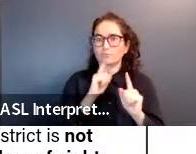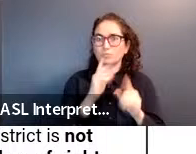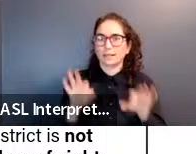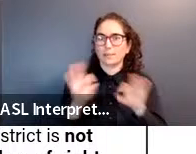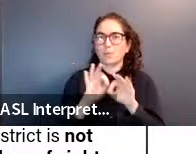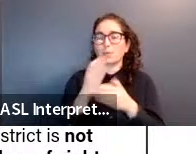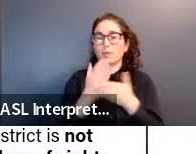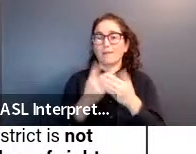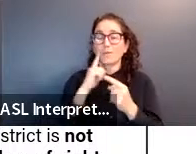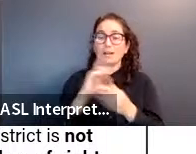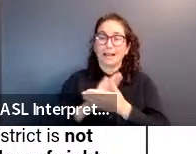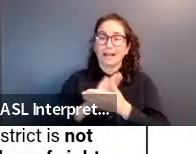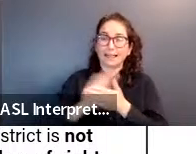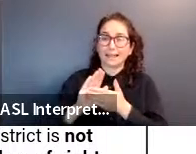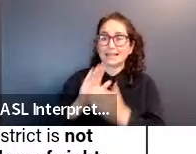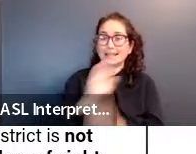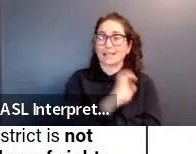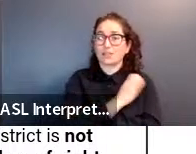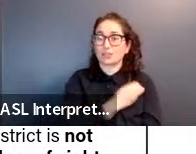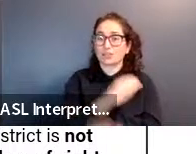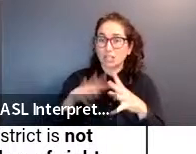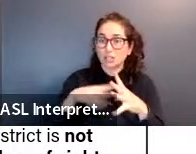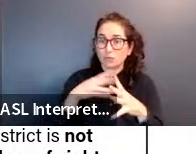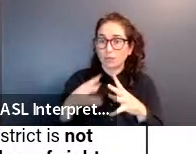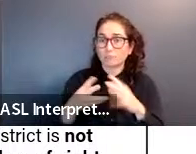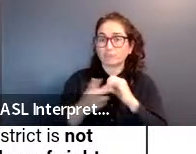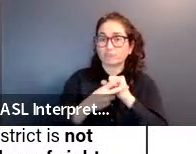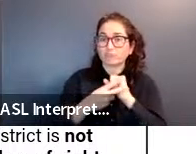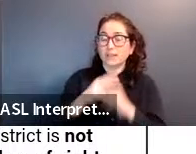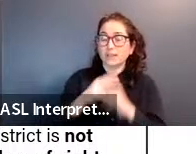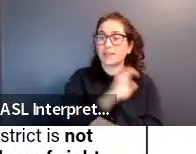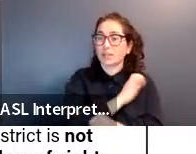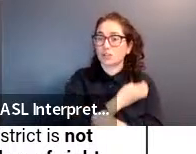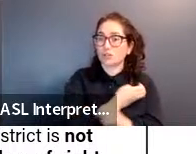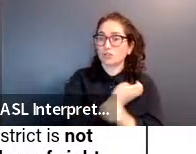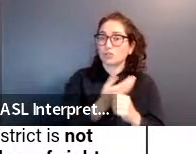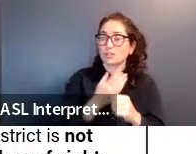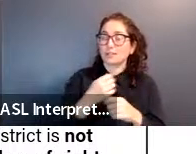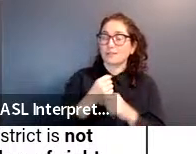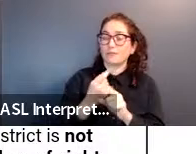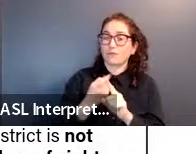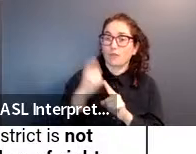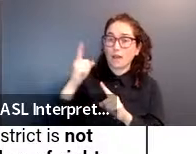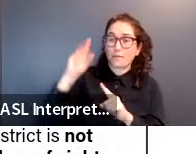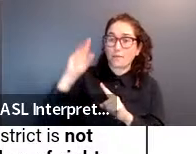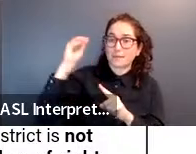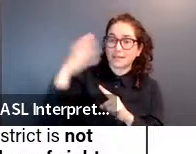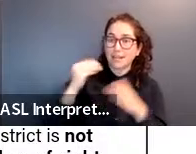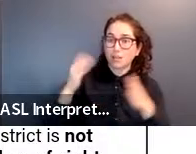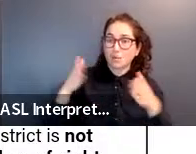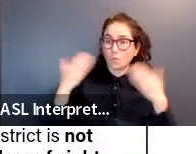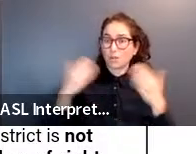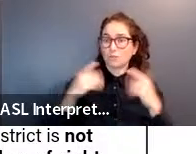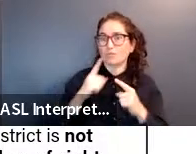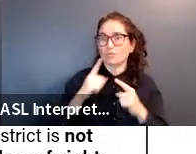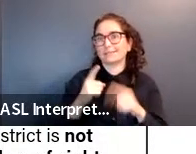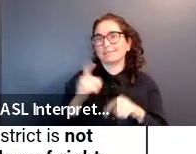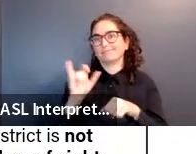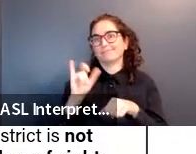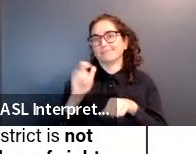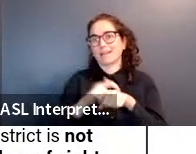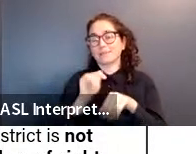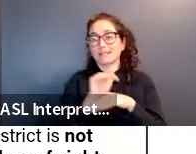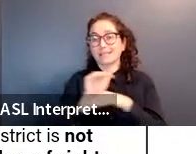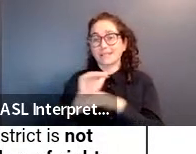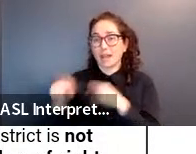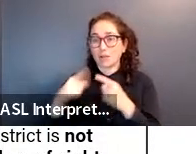clean energy grid, saving energy generated by the sun and wind for times of peak demand, such as a summer evening when millions of New Yorkers return